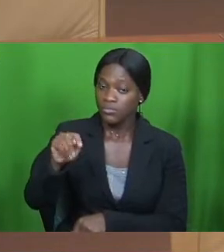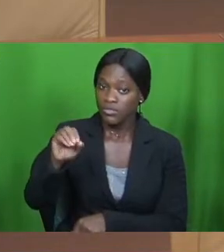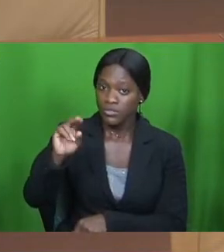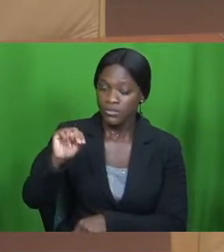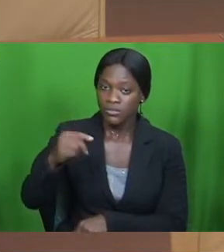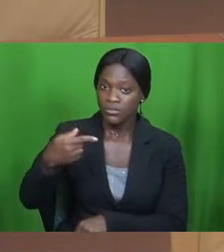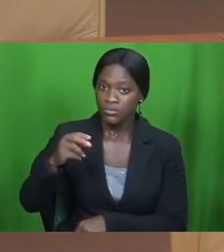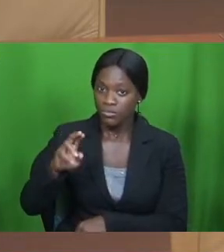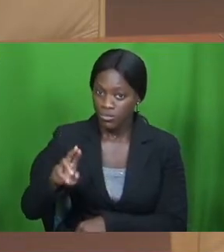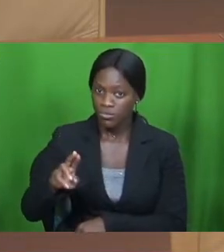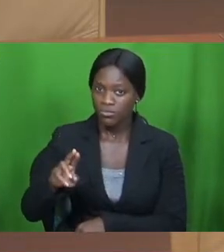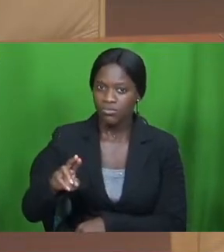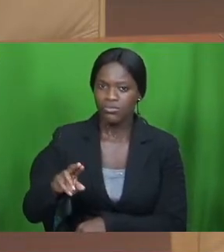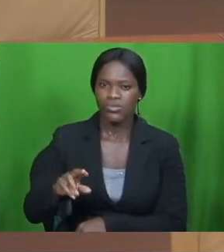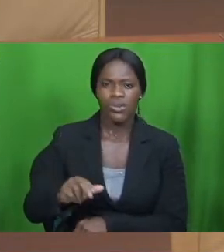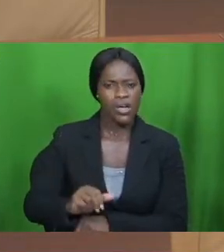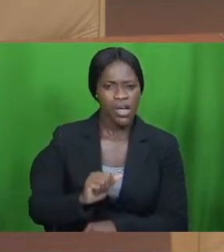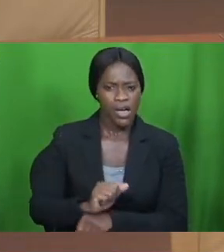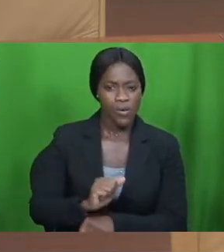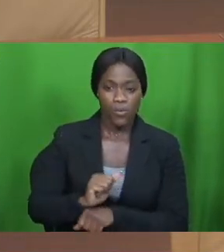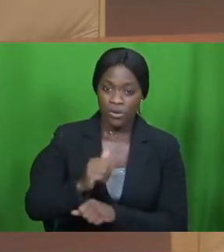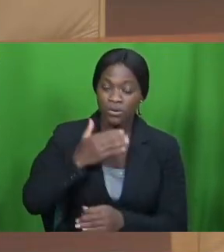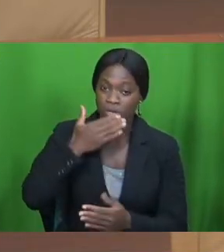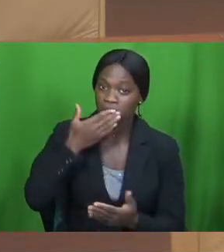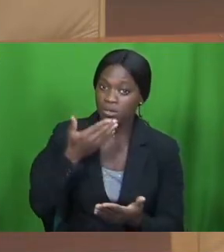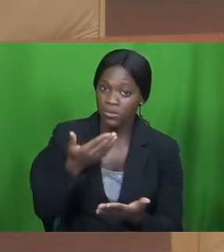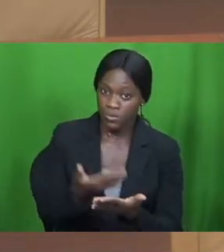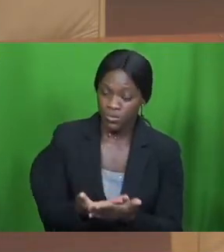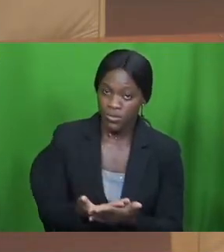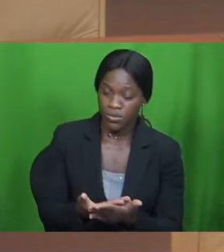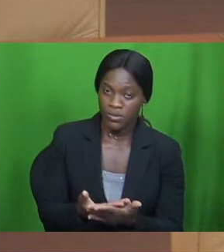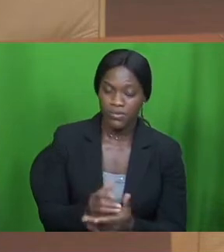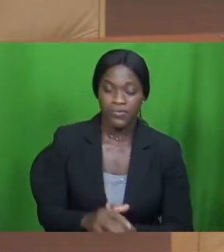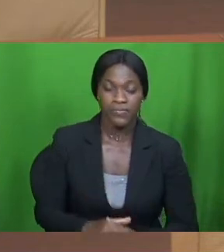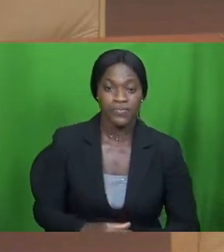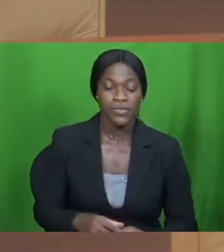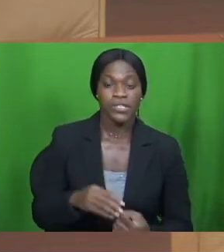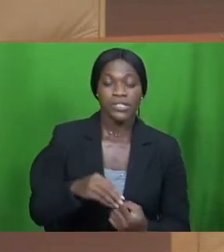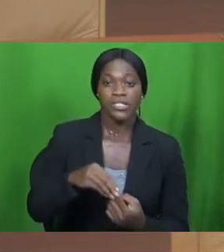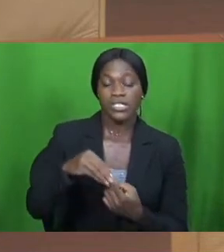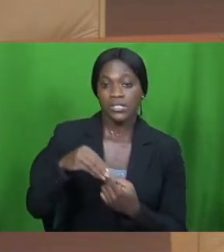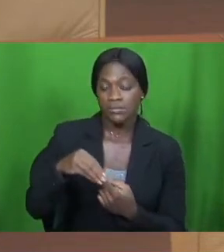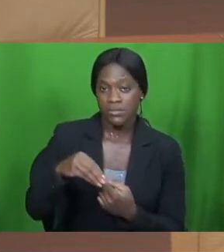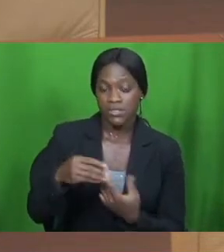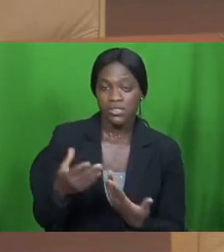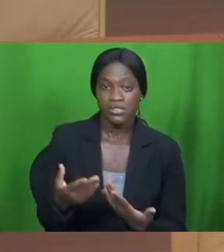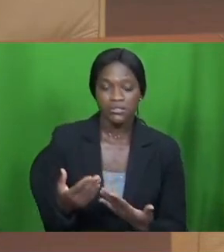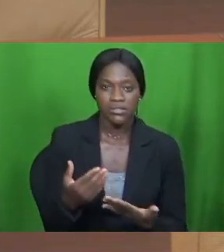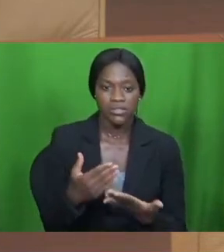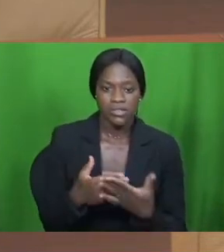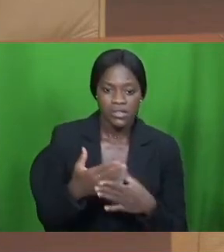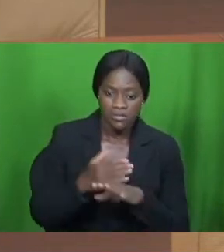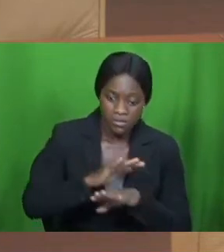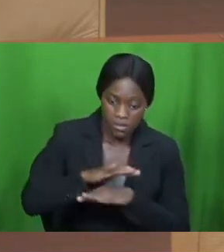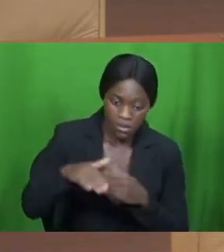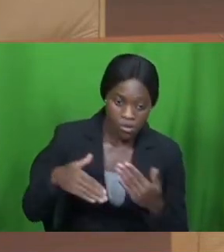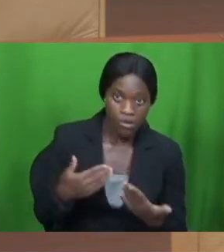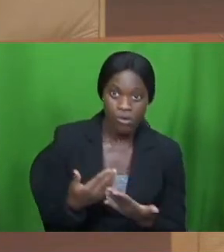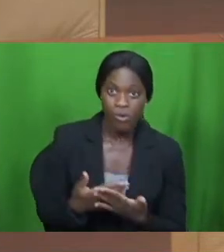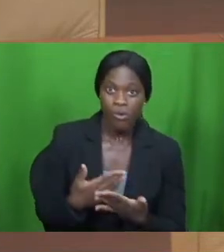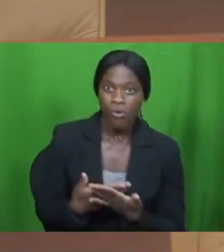I'm particularly impressed, Mr. Speaker, that even after all of these